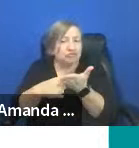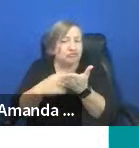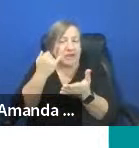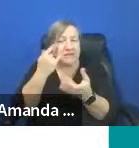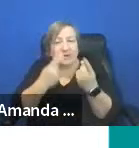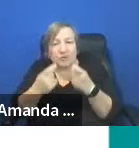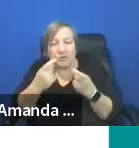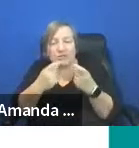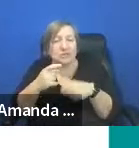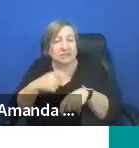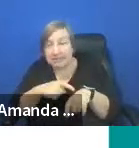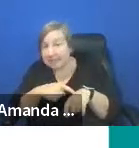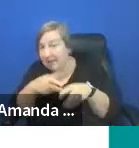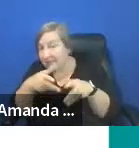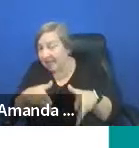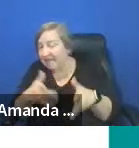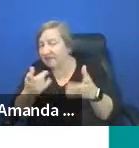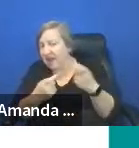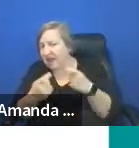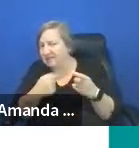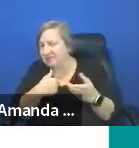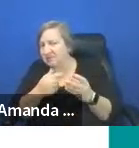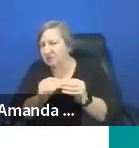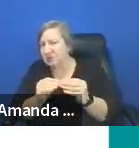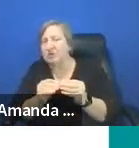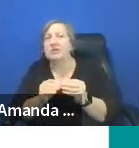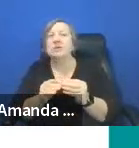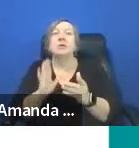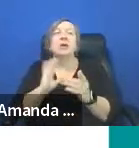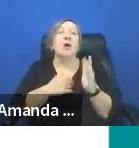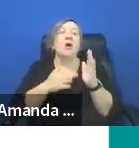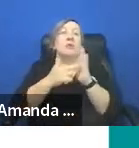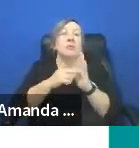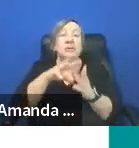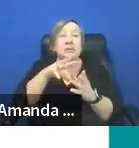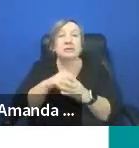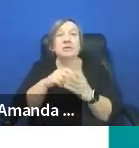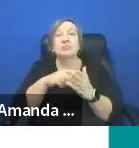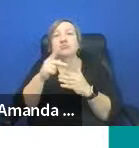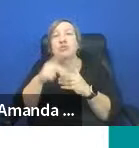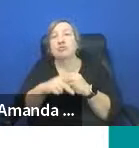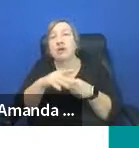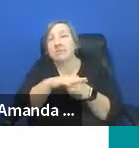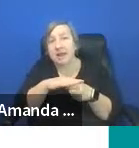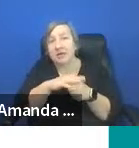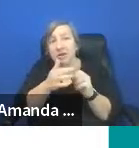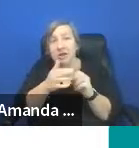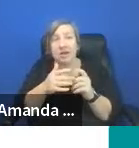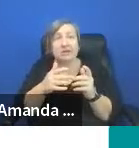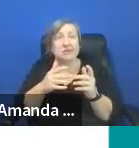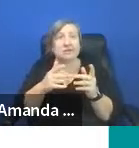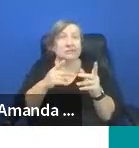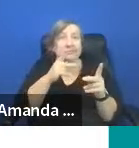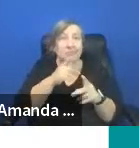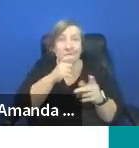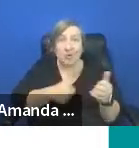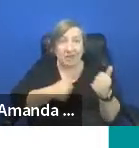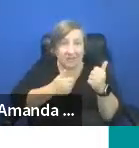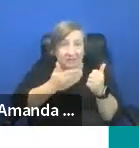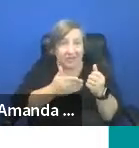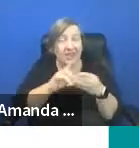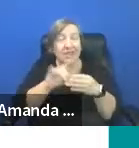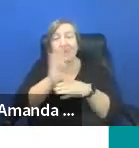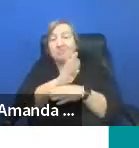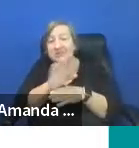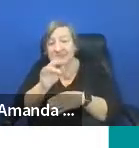time permitting. And our representation includes program area residents, business owners, folks with housing